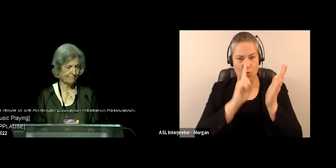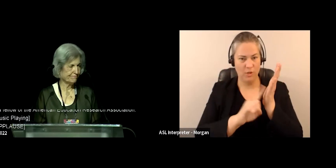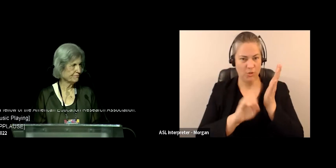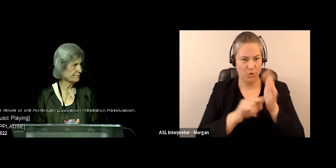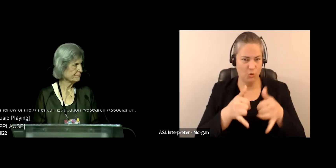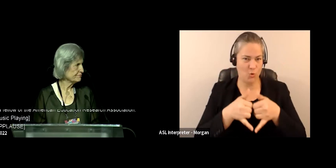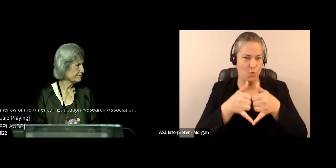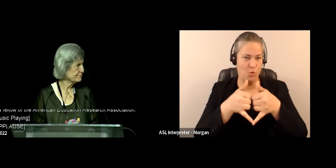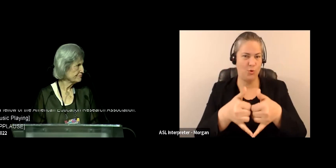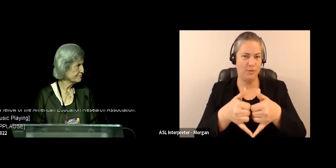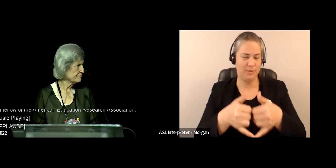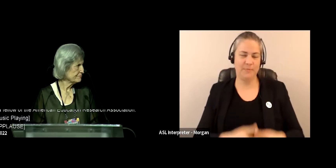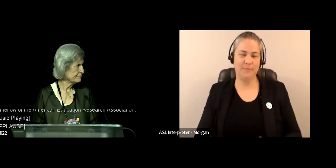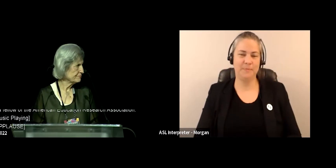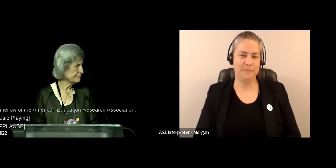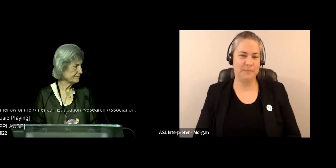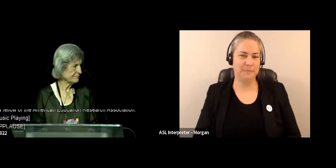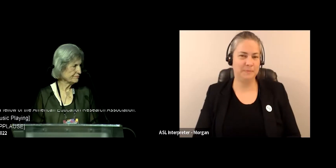Award.